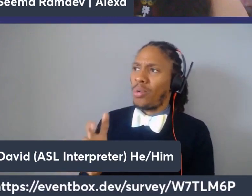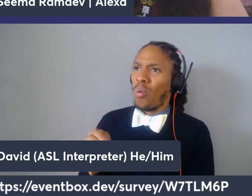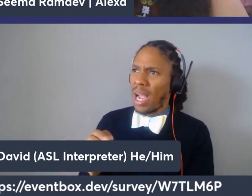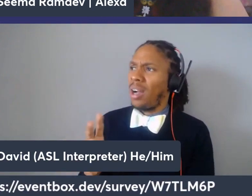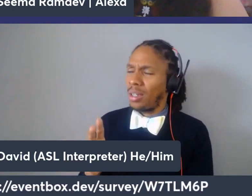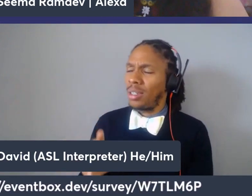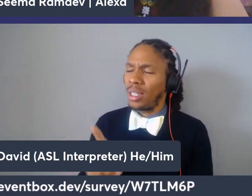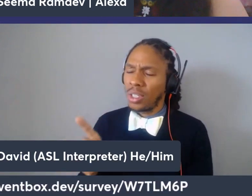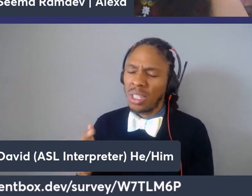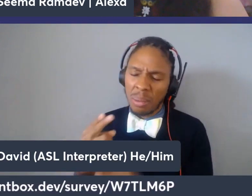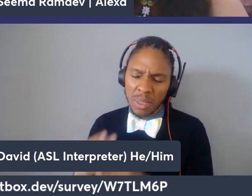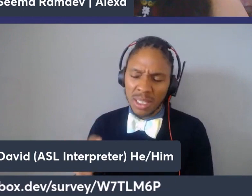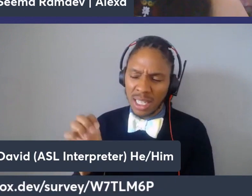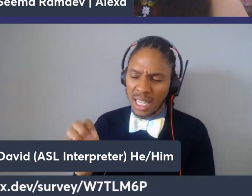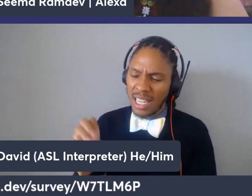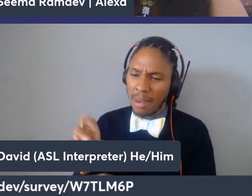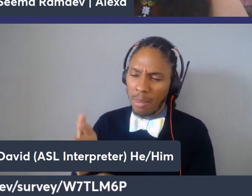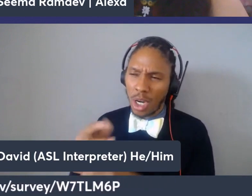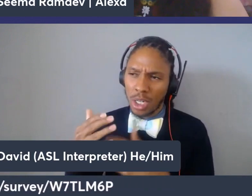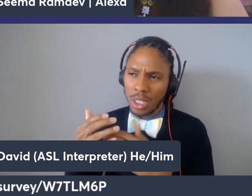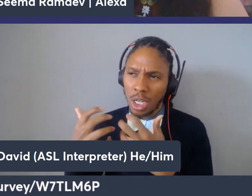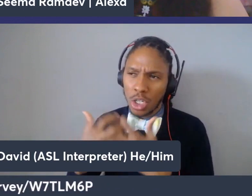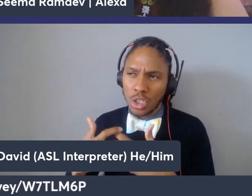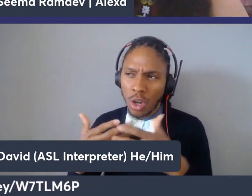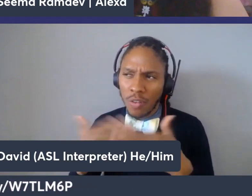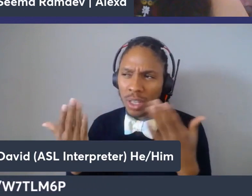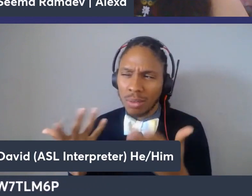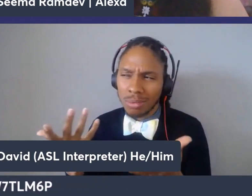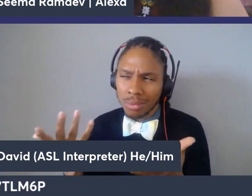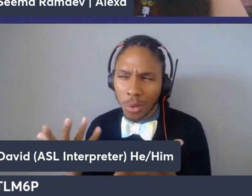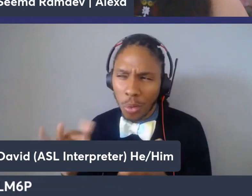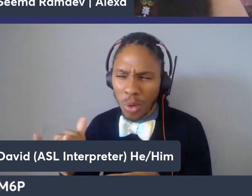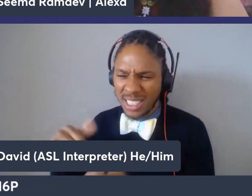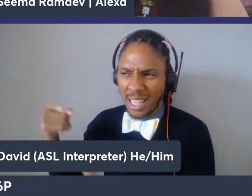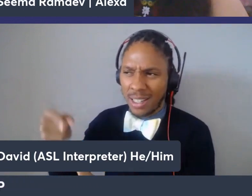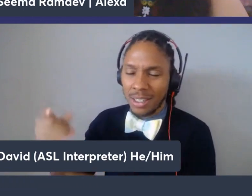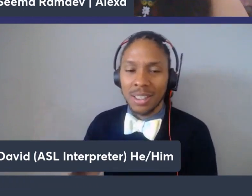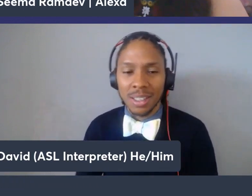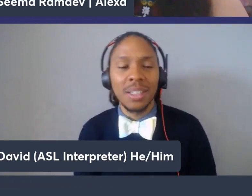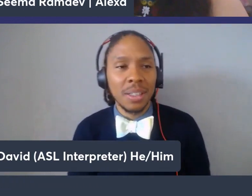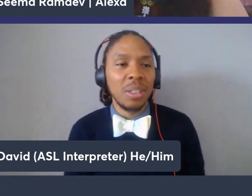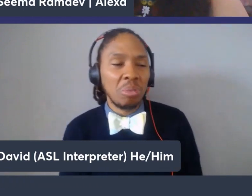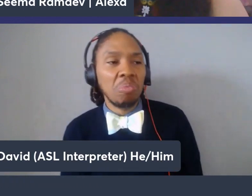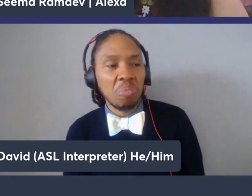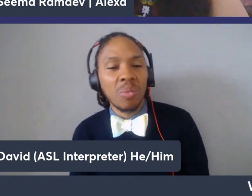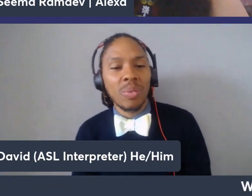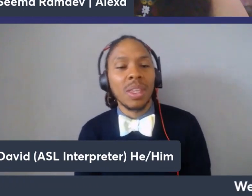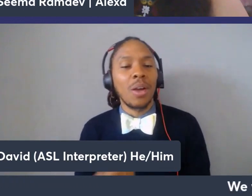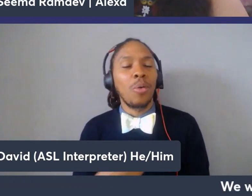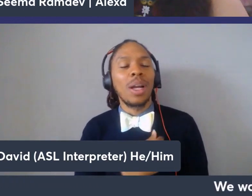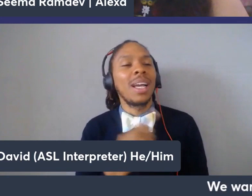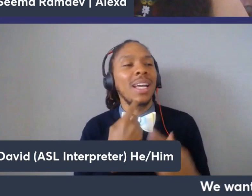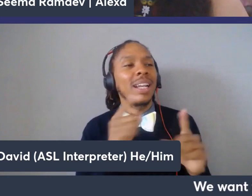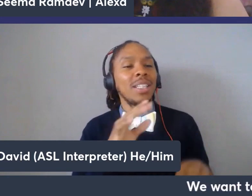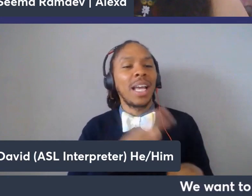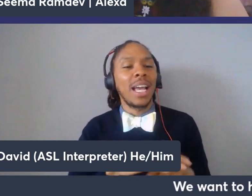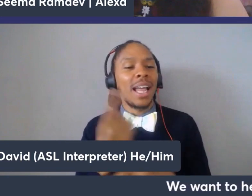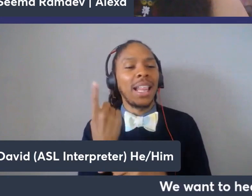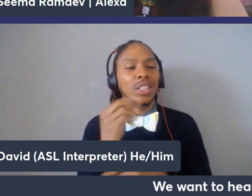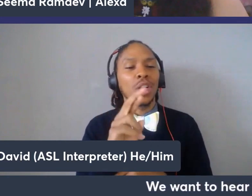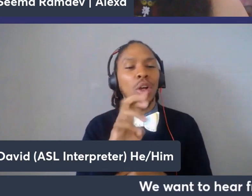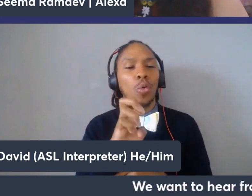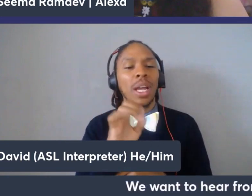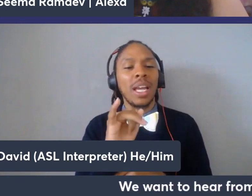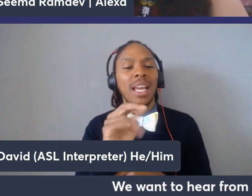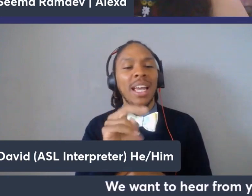So you mentioned EMR serverless. What exactly is EMR serverless? Yeah. We announced this at reInvent last year. So